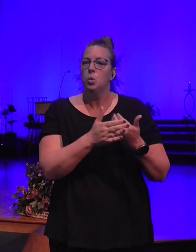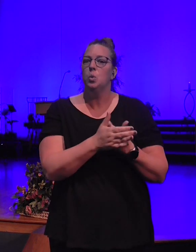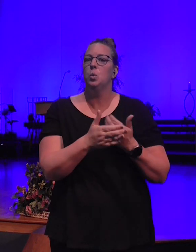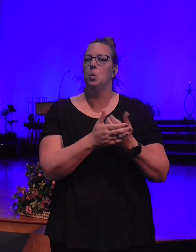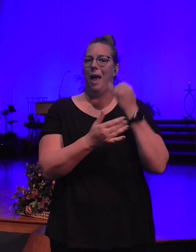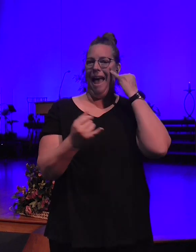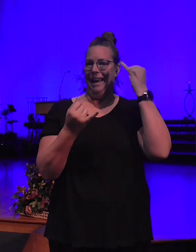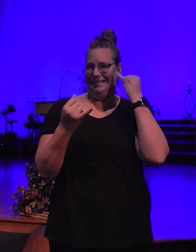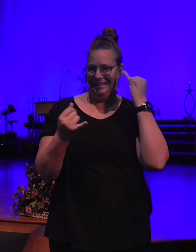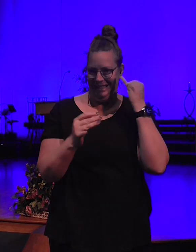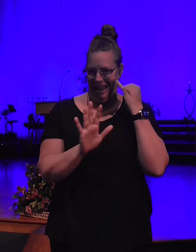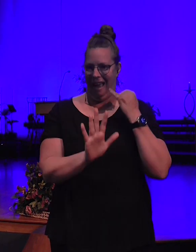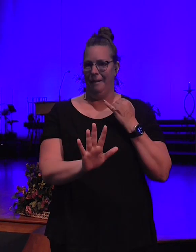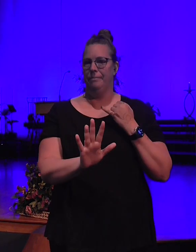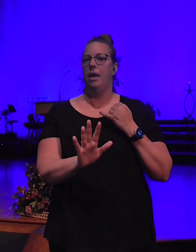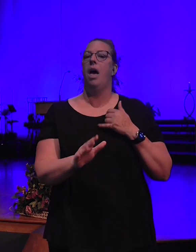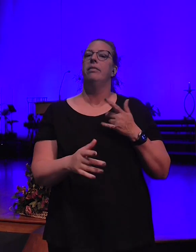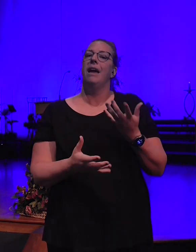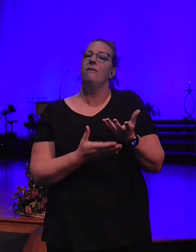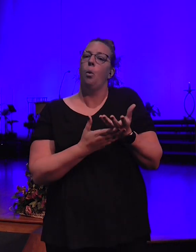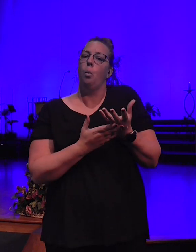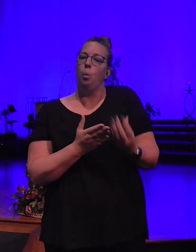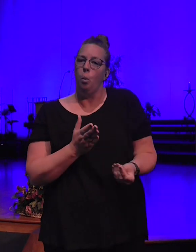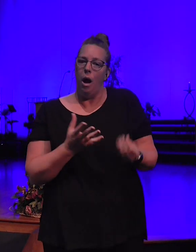hear, has wet wings.